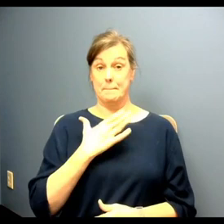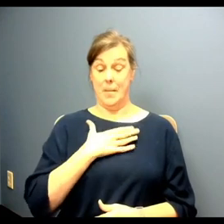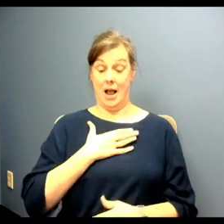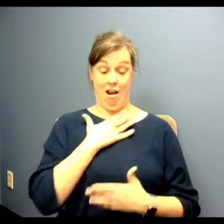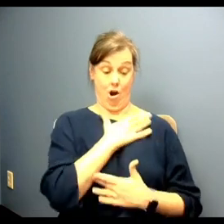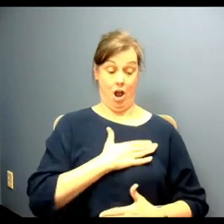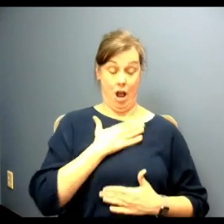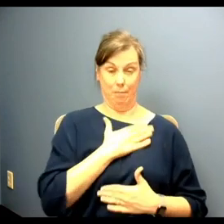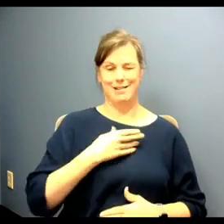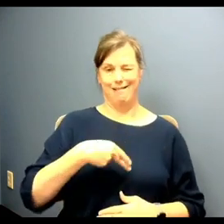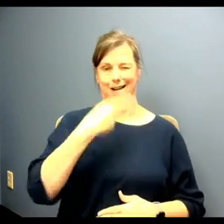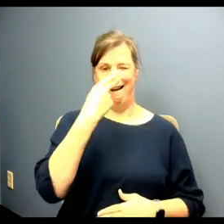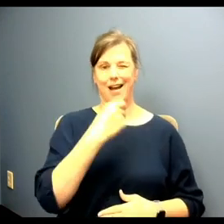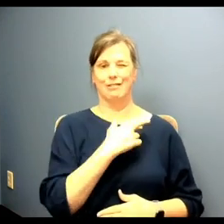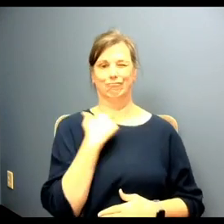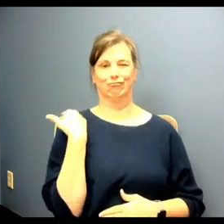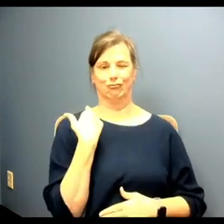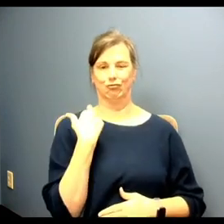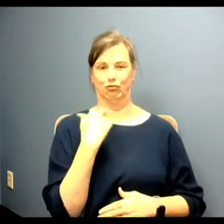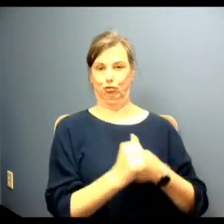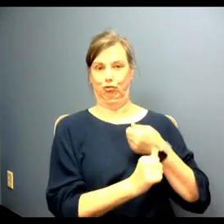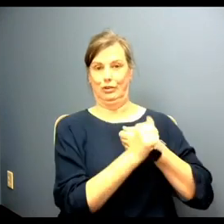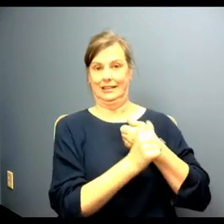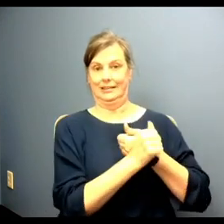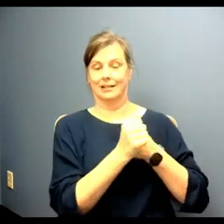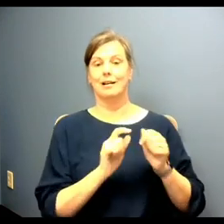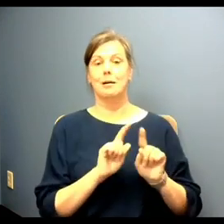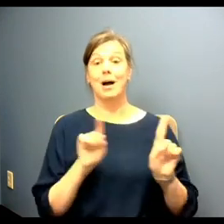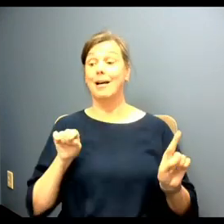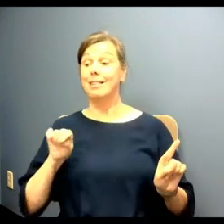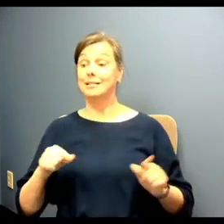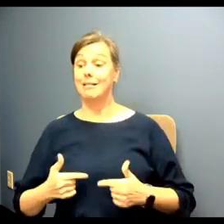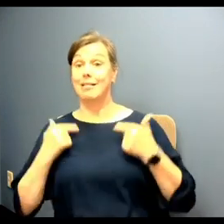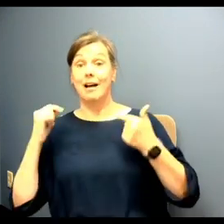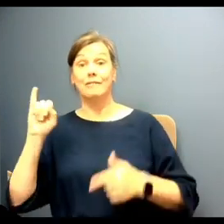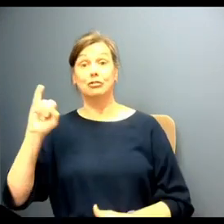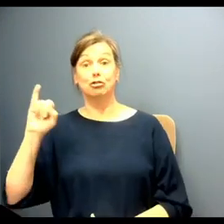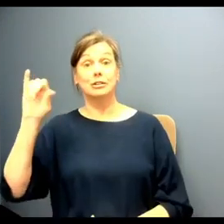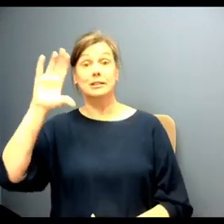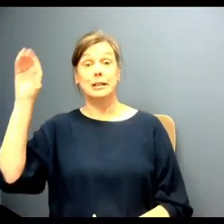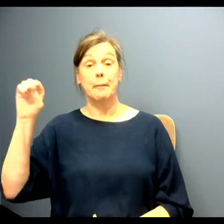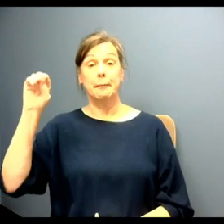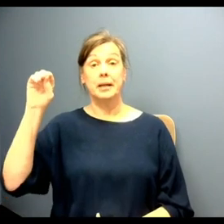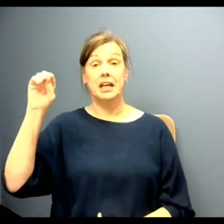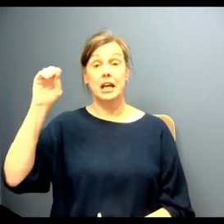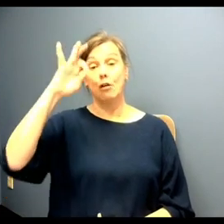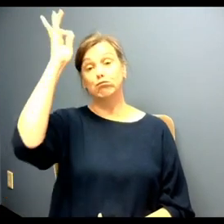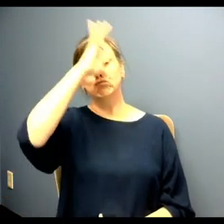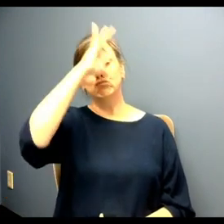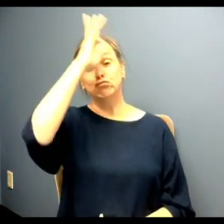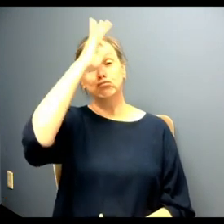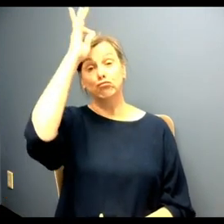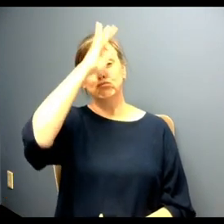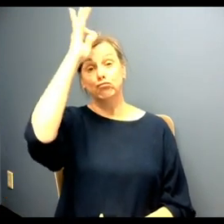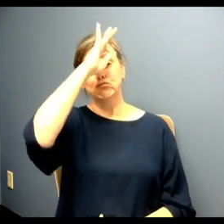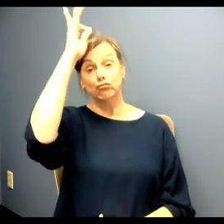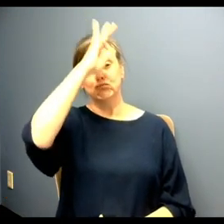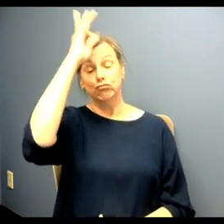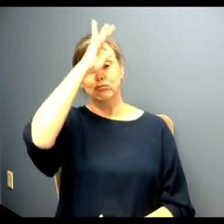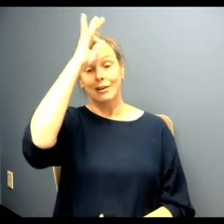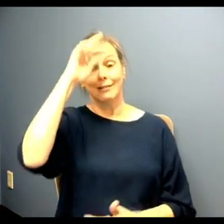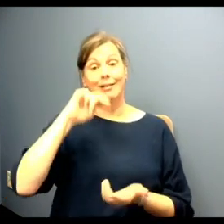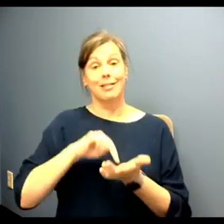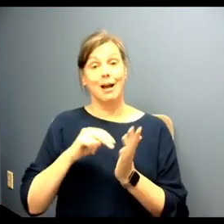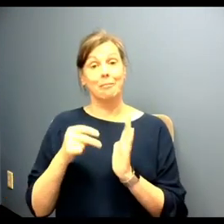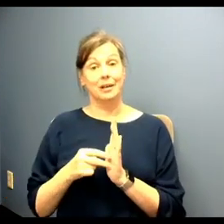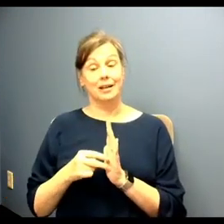more risky. The life insurance company does not know that, and this will result in lower